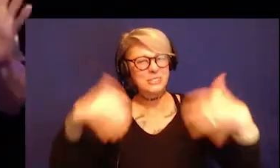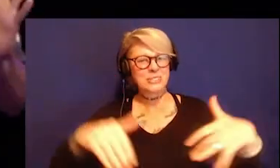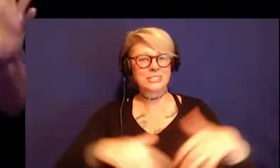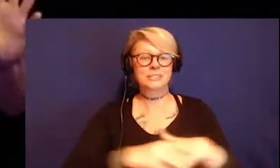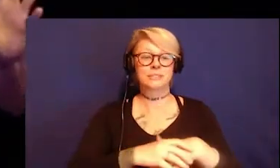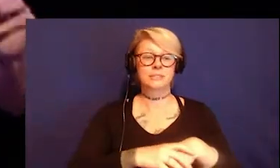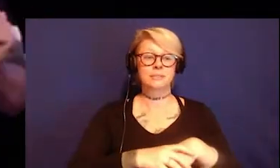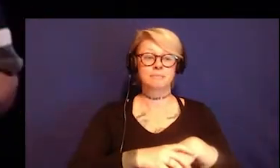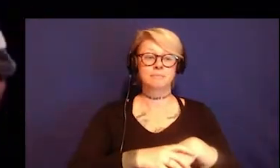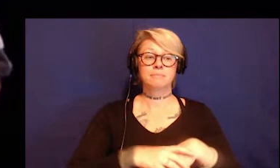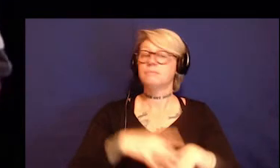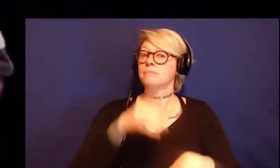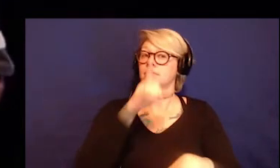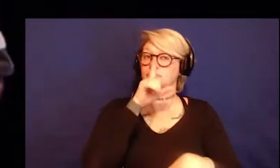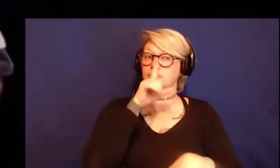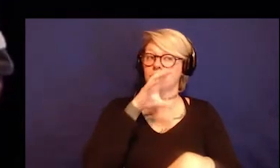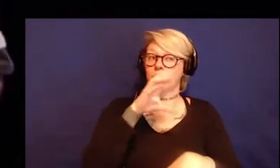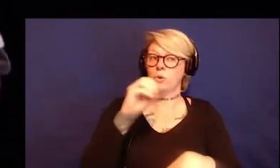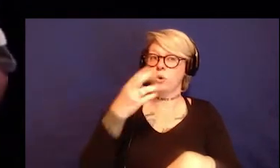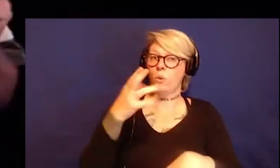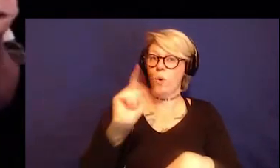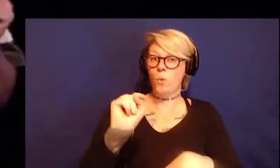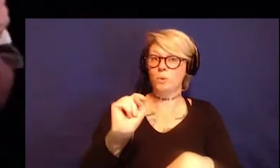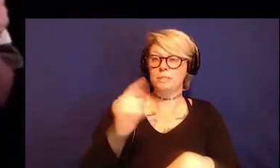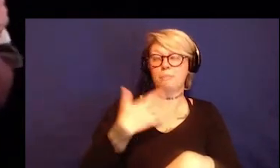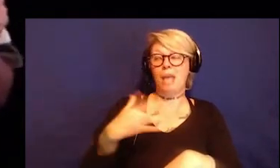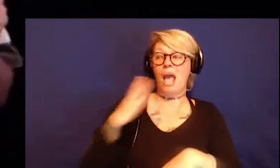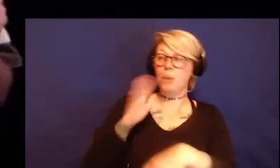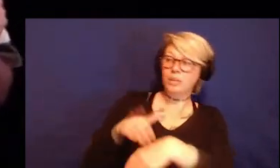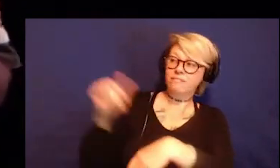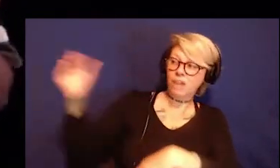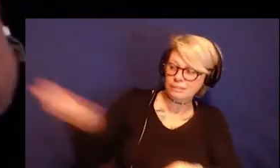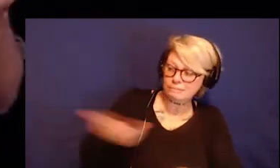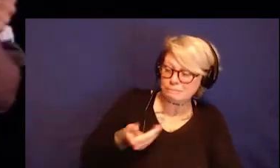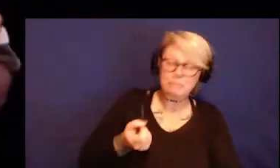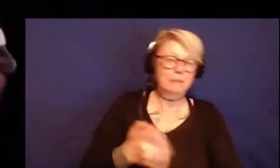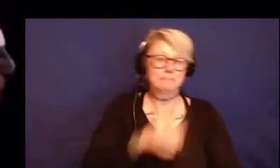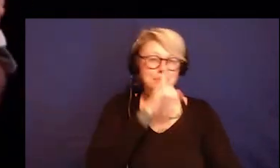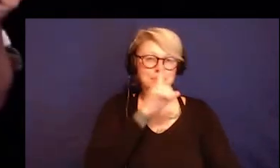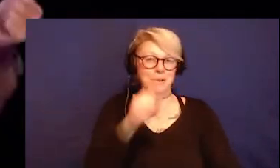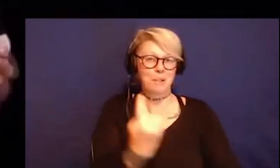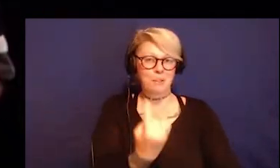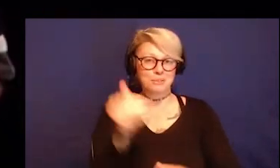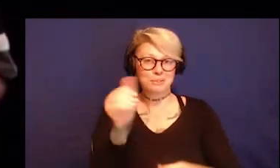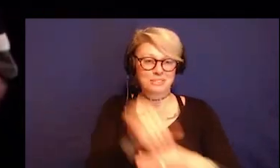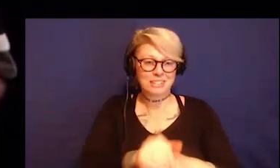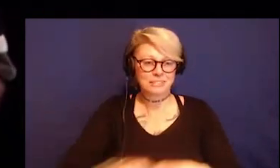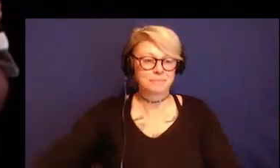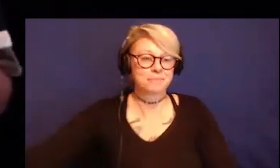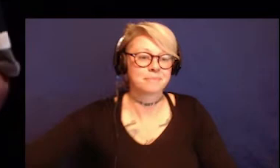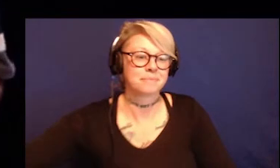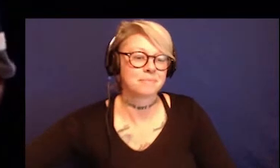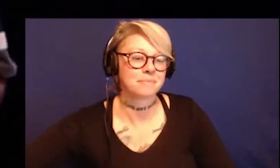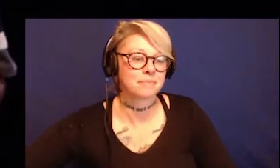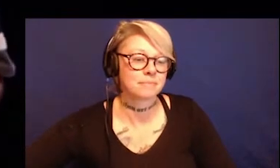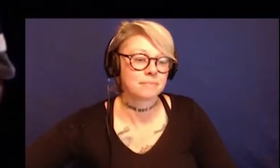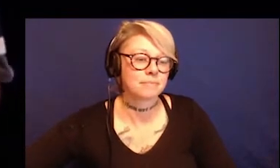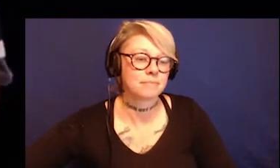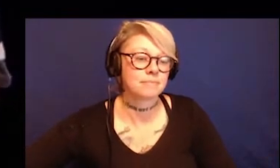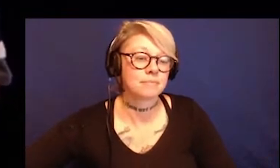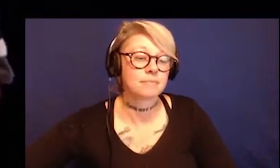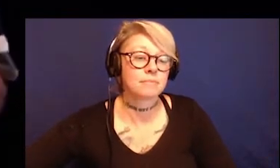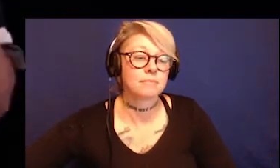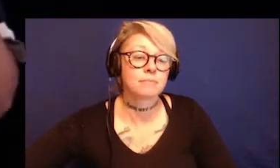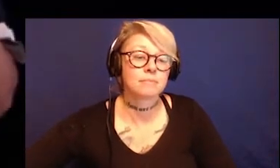I don't have a co-host tonight, but normally this is where we'd invite them. I just wanted to say for everyone on Gather that the showcase is being presented in ASL, so we